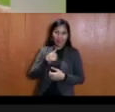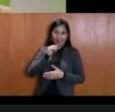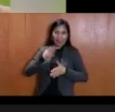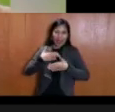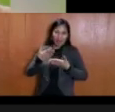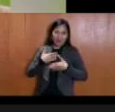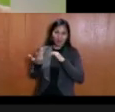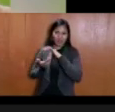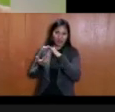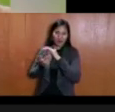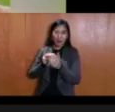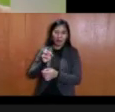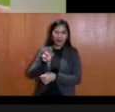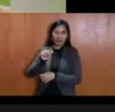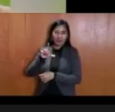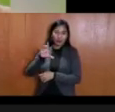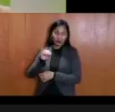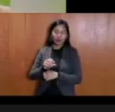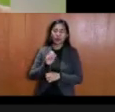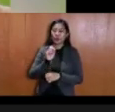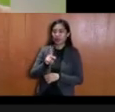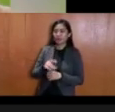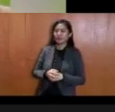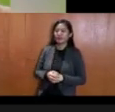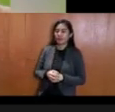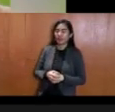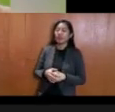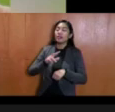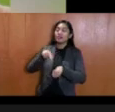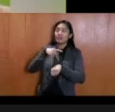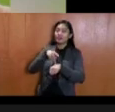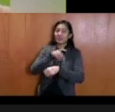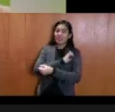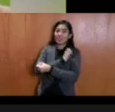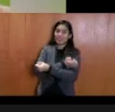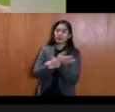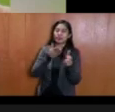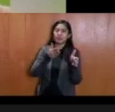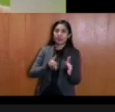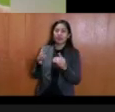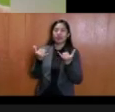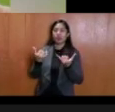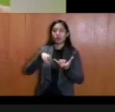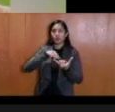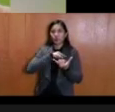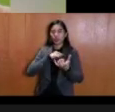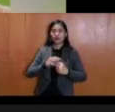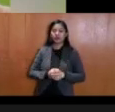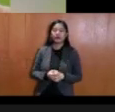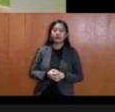I would say that the Philippine Energy Plan, we now extend up to